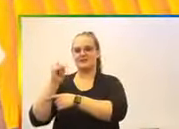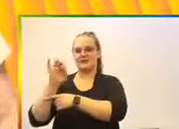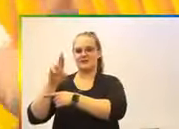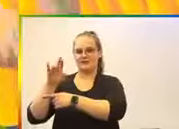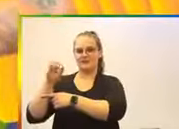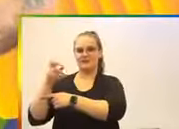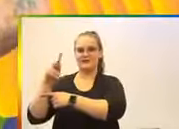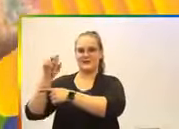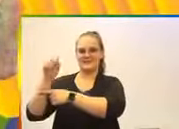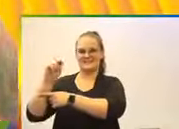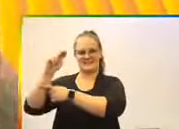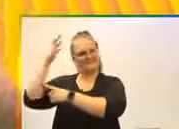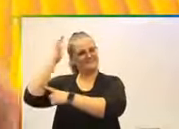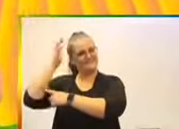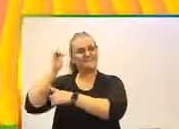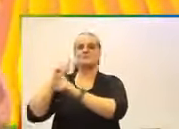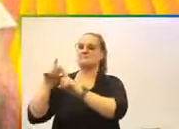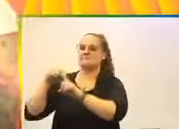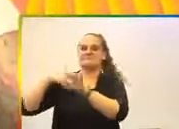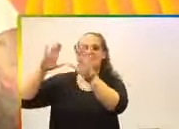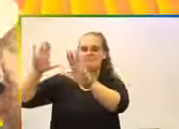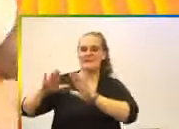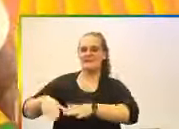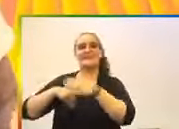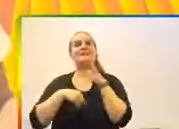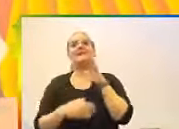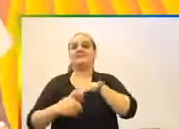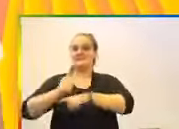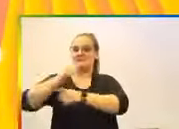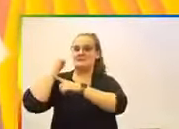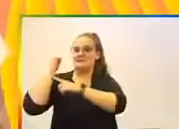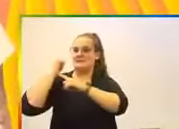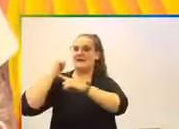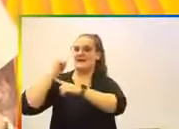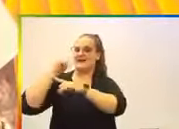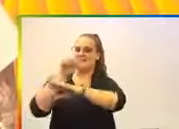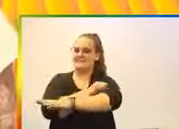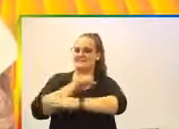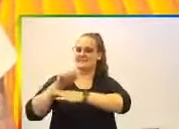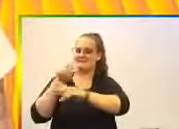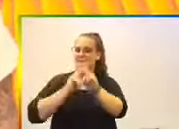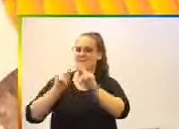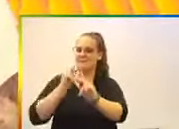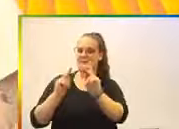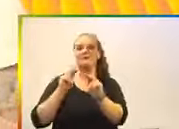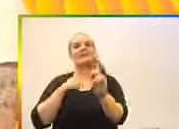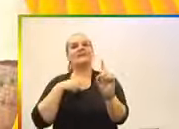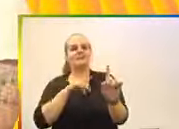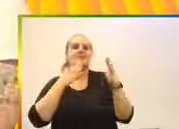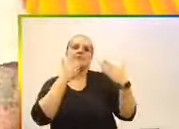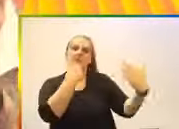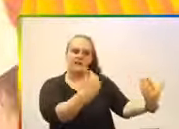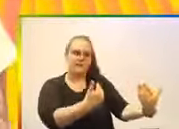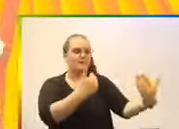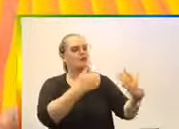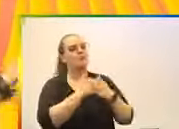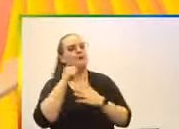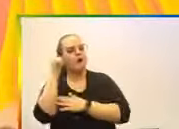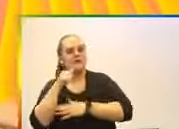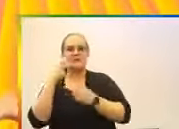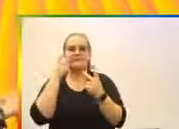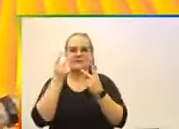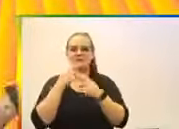amazing. Our behind the scenes folks, right behind the camera here, Hex Audiovisual, thank you to you. To our amazing performers